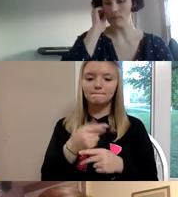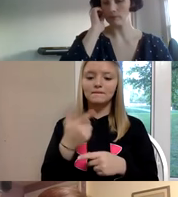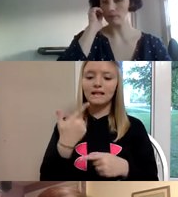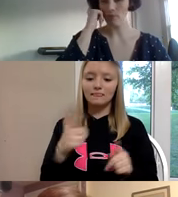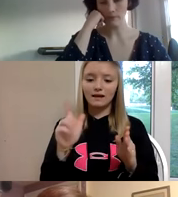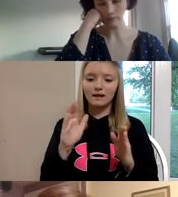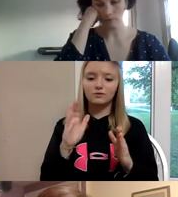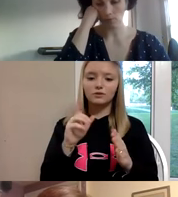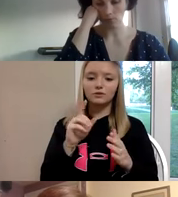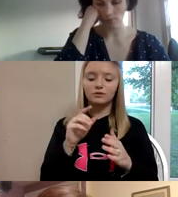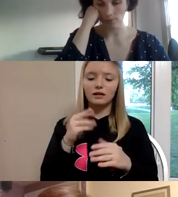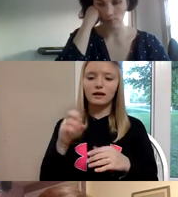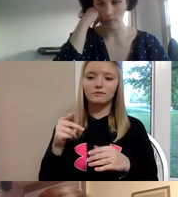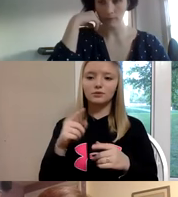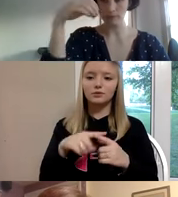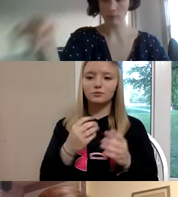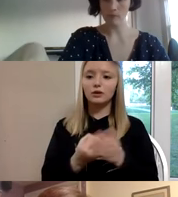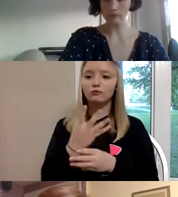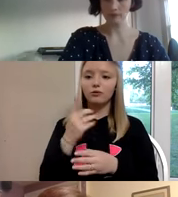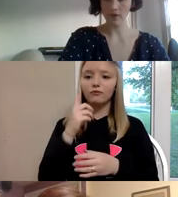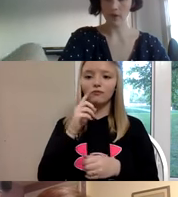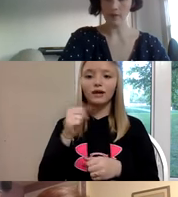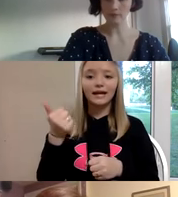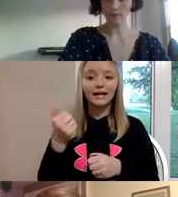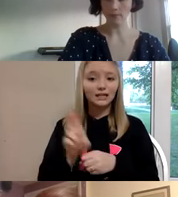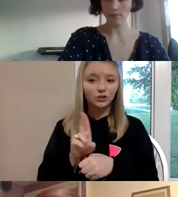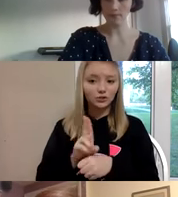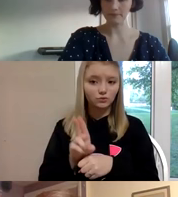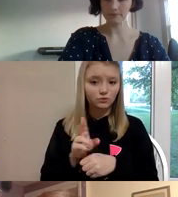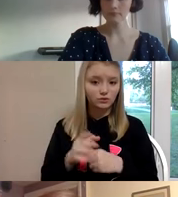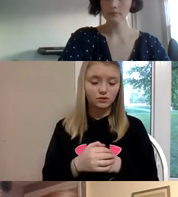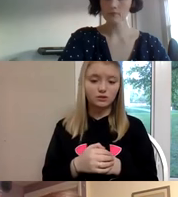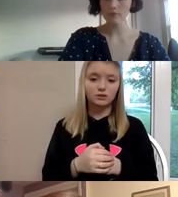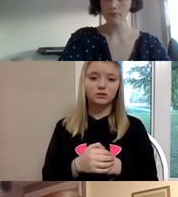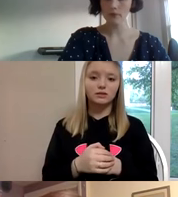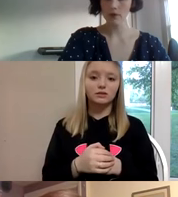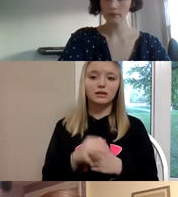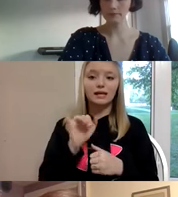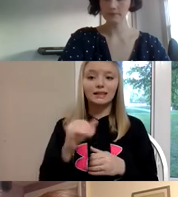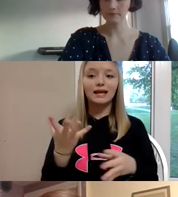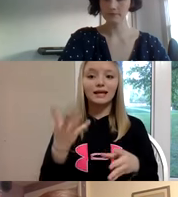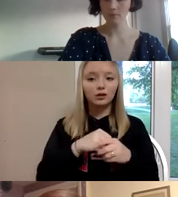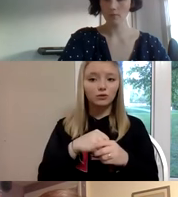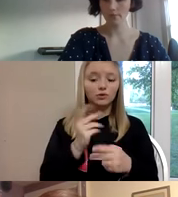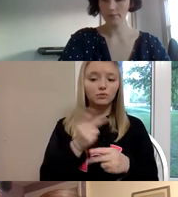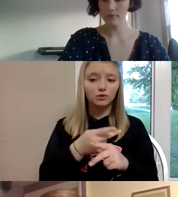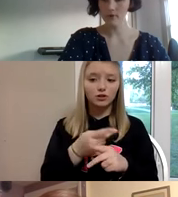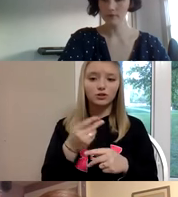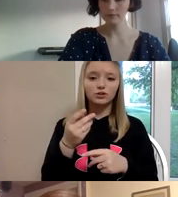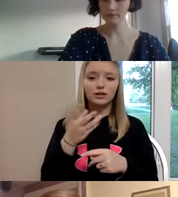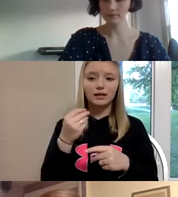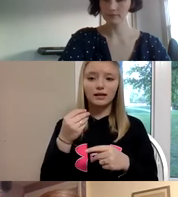any use. Quote, it can be cultivated for any use. And that includes the production and the extraction of